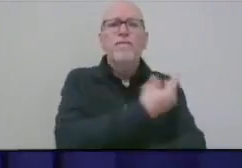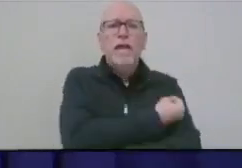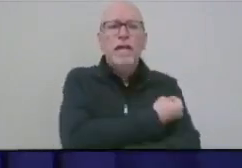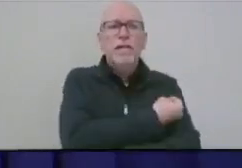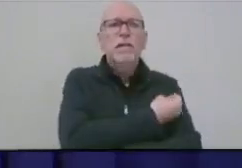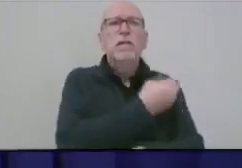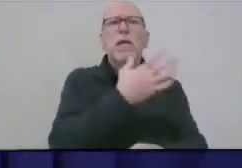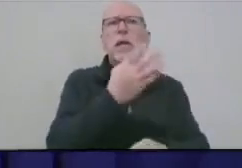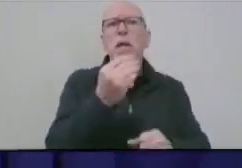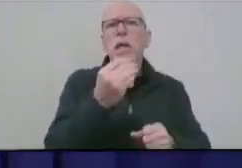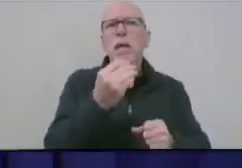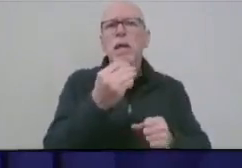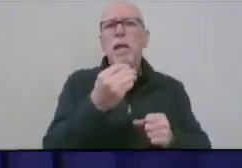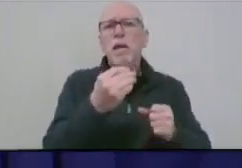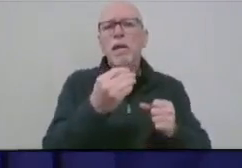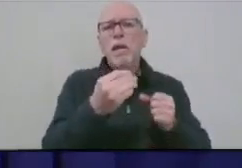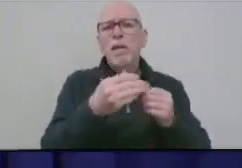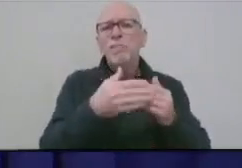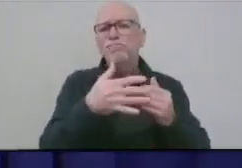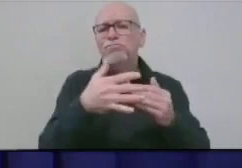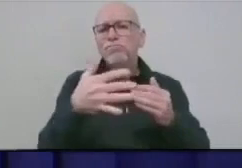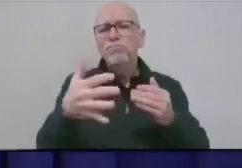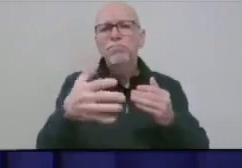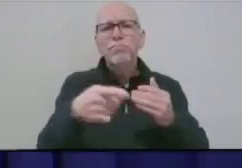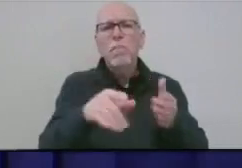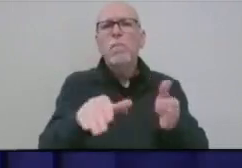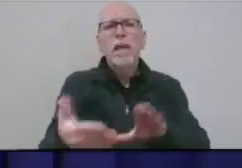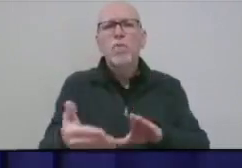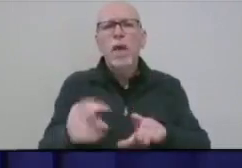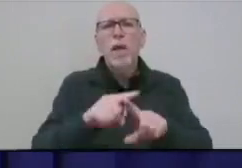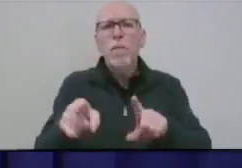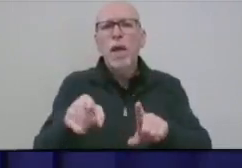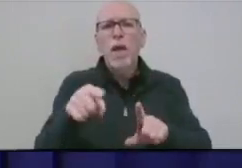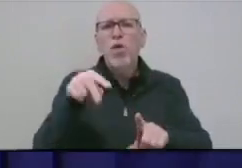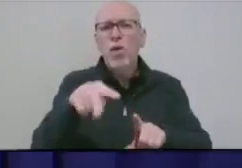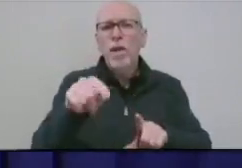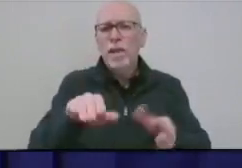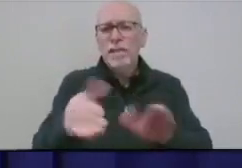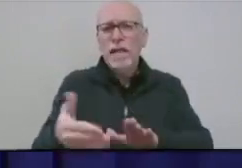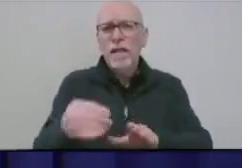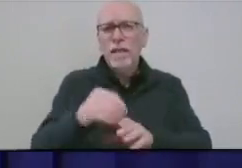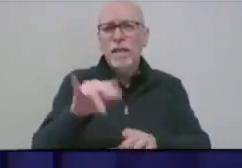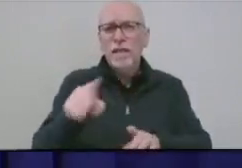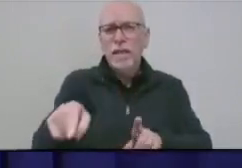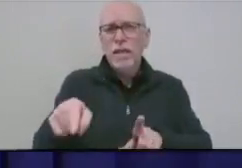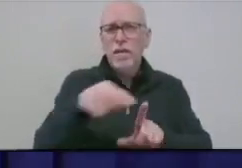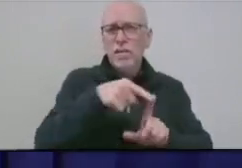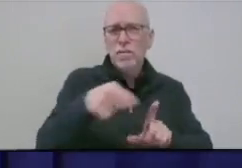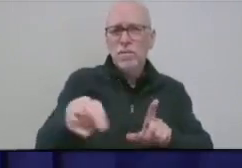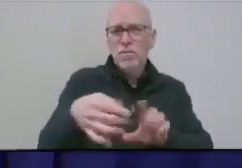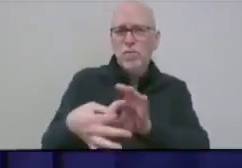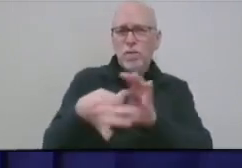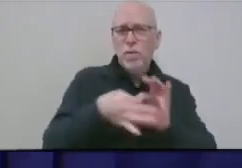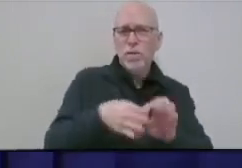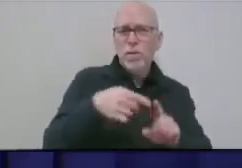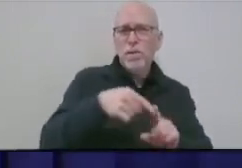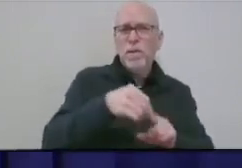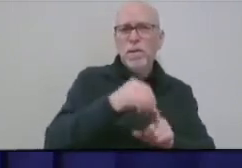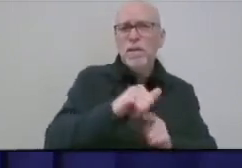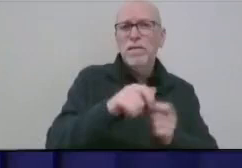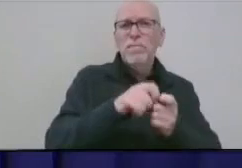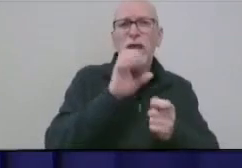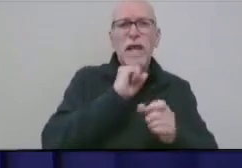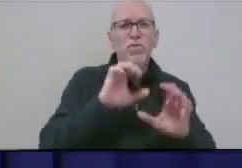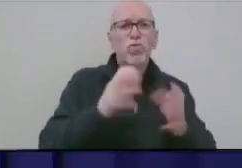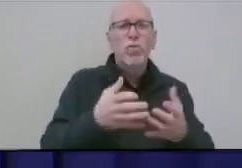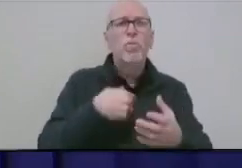some time in the future passed away. But when we look at deaths here in the state of Indiana, in these particular age groups, we